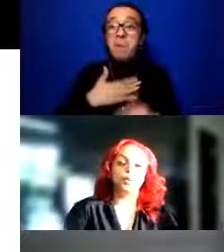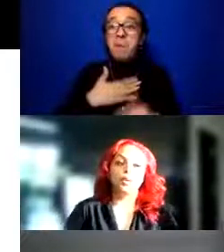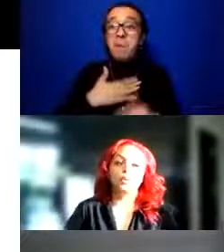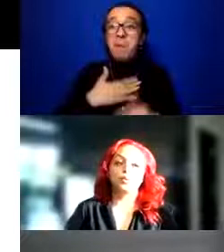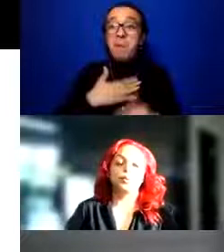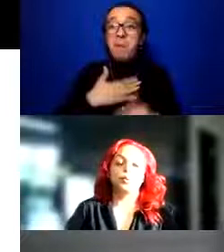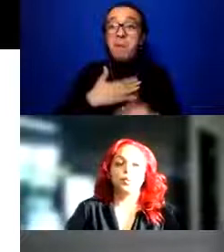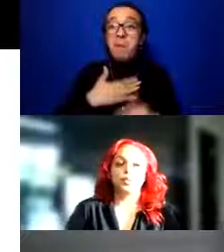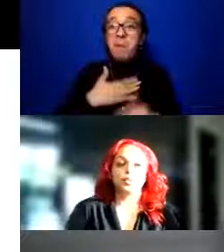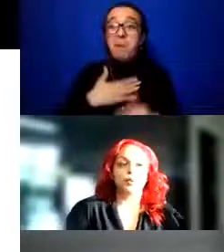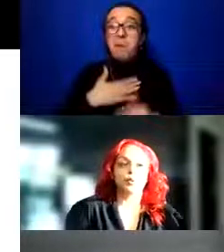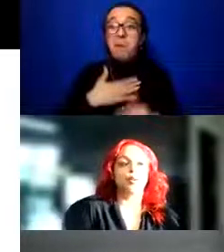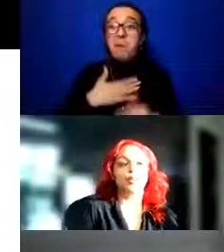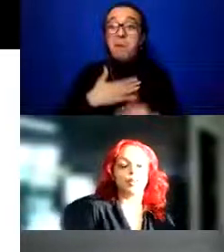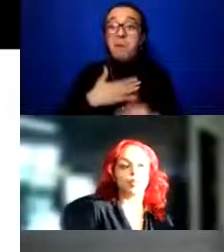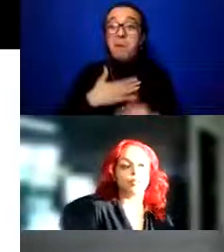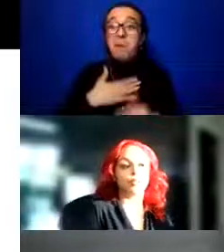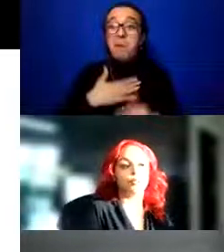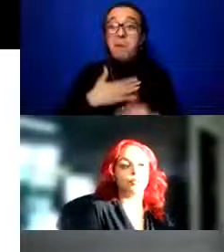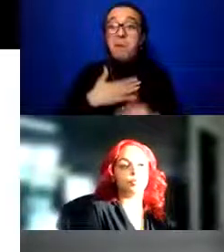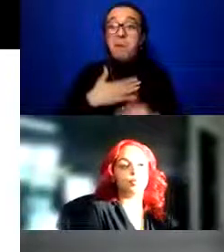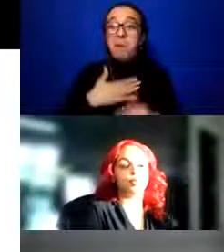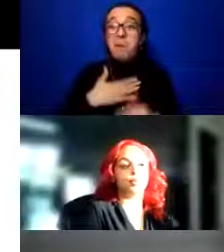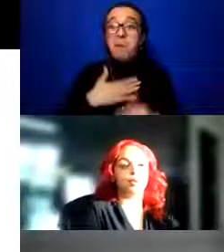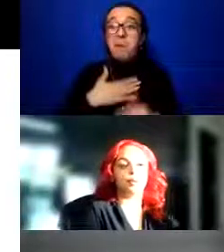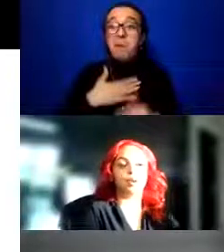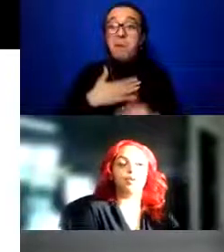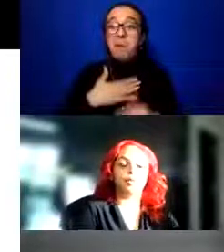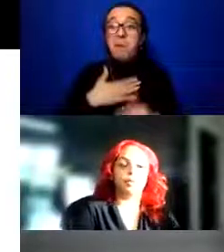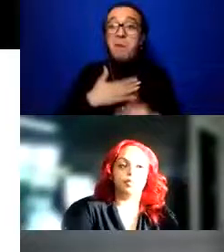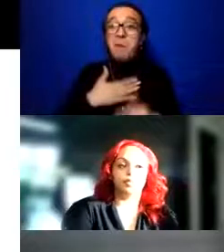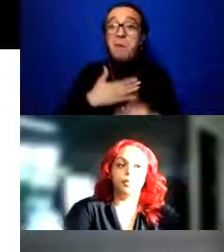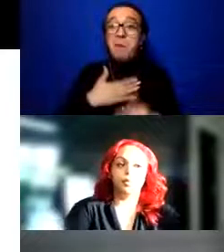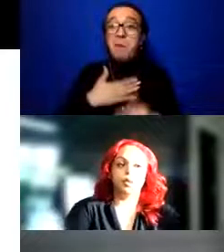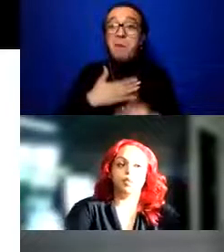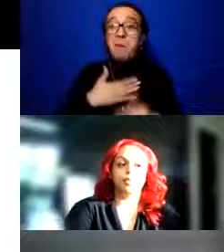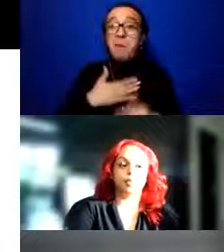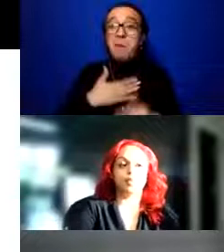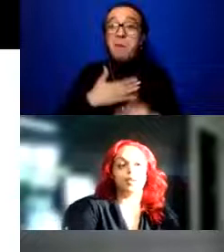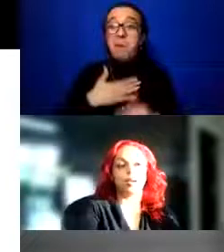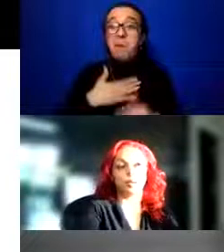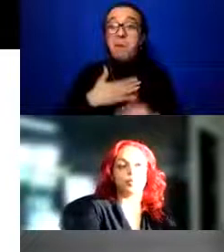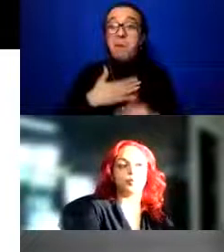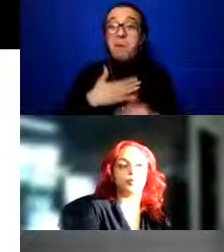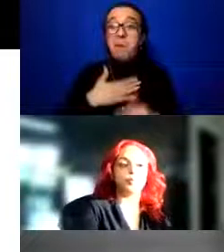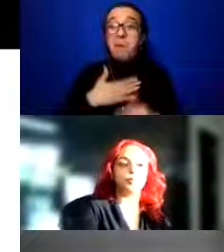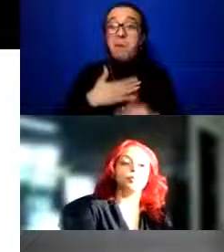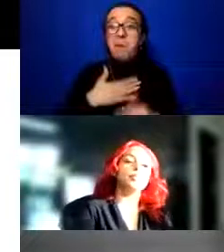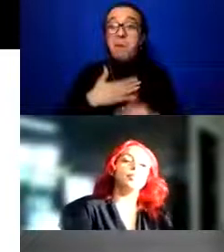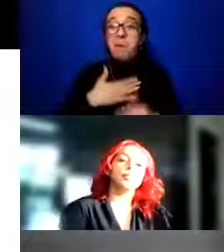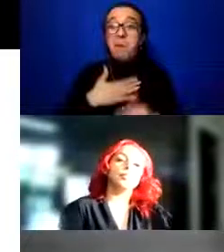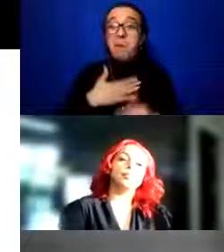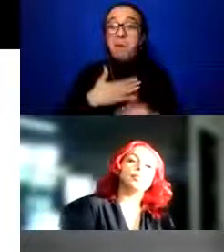amount that you get. So we want to make sure that we're all adhering to, the IRS and reporting everything how we're supposed